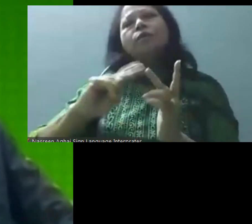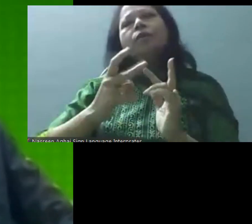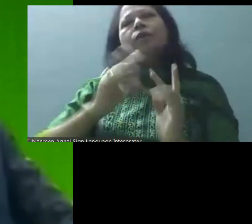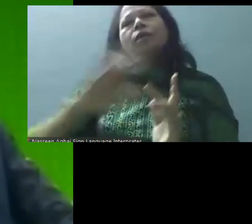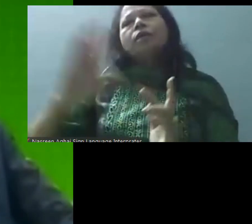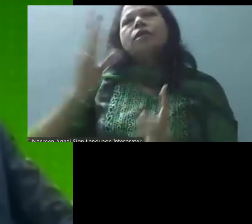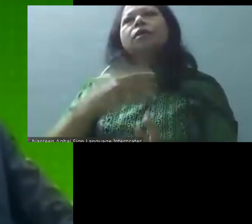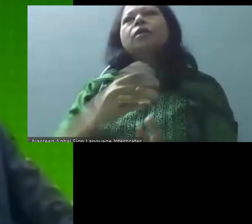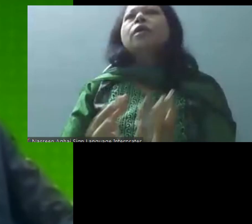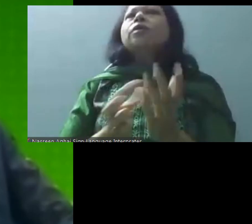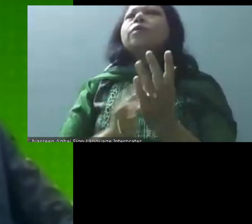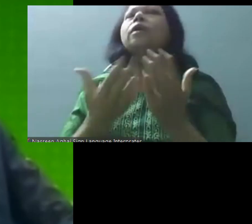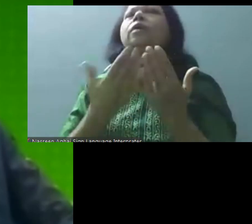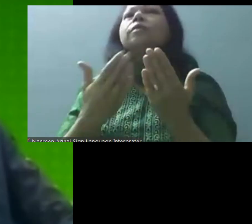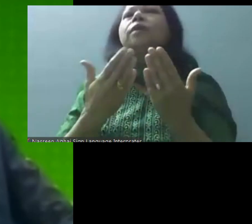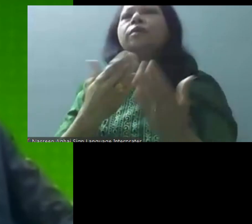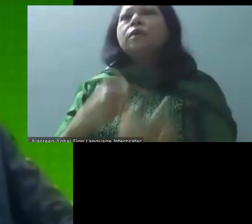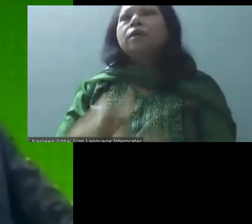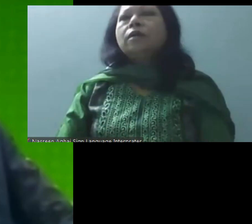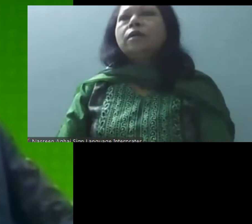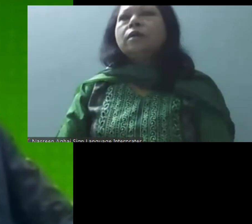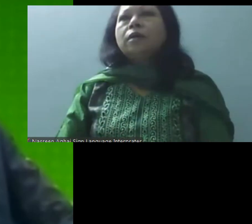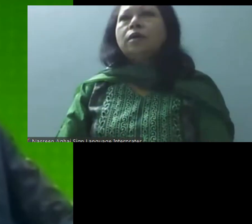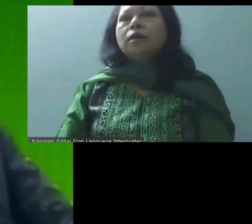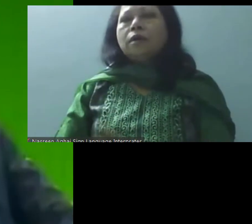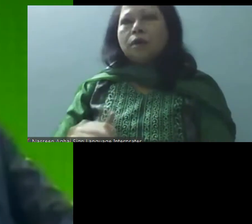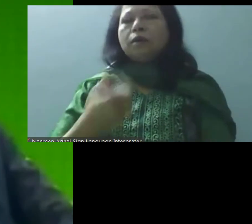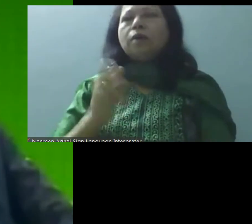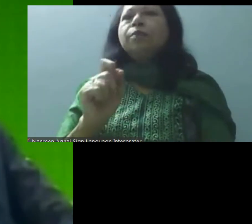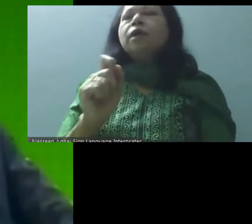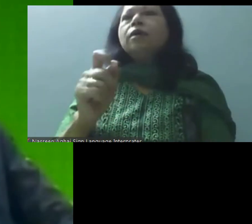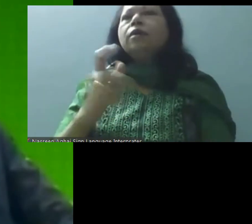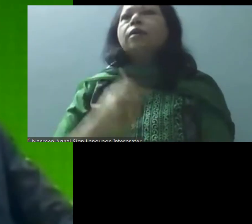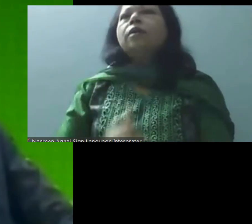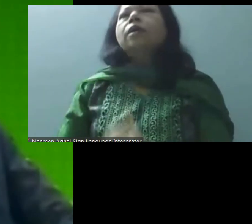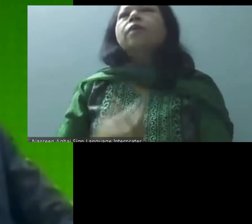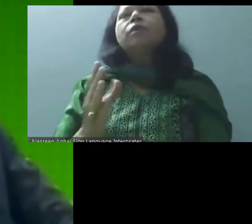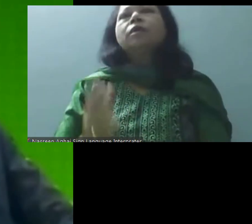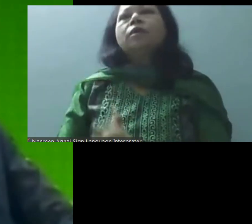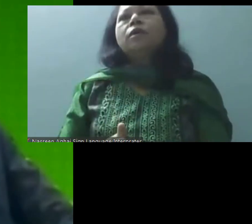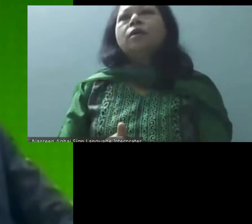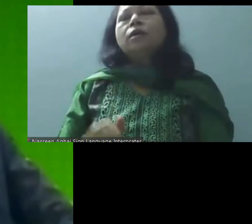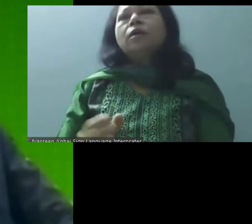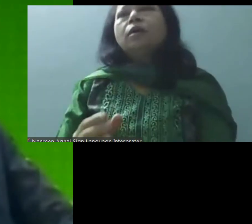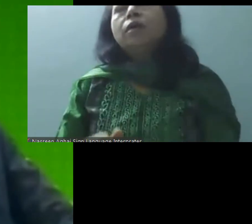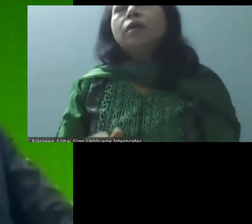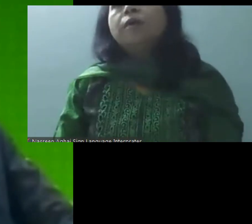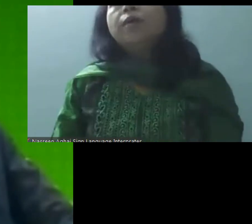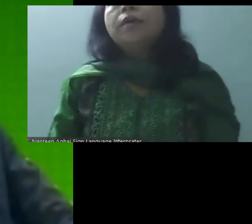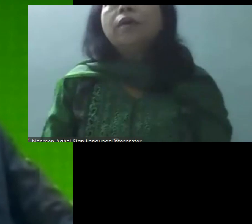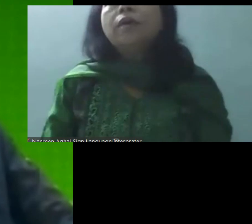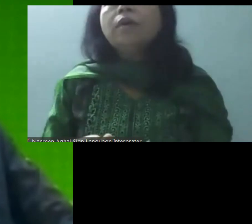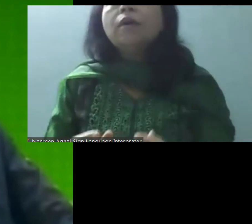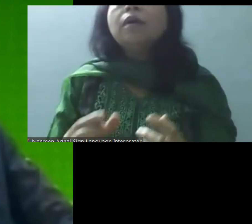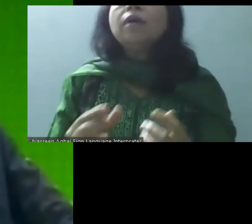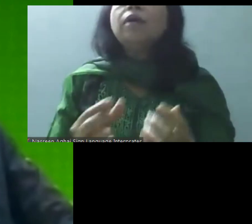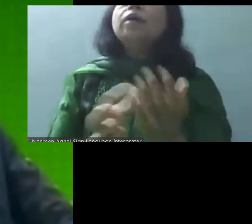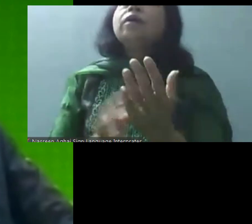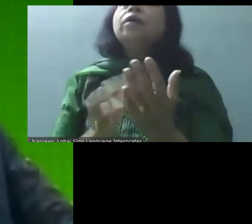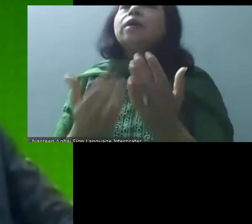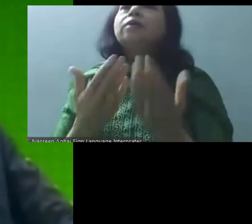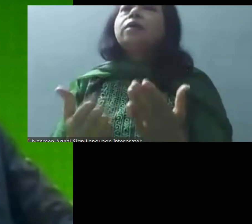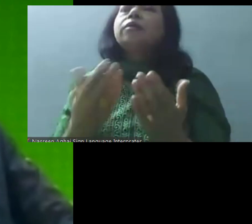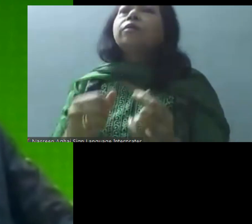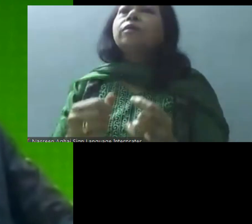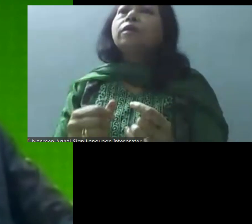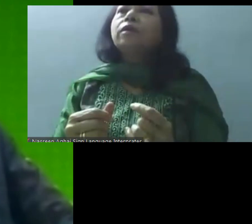the university at which I work has already has a portal which is indigenously developed within the university,